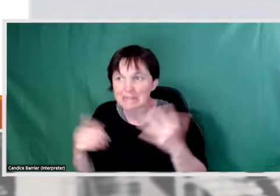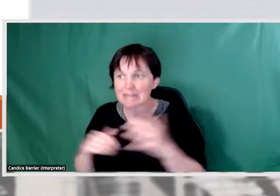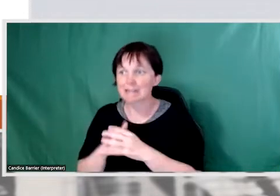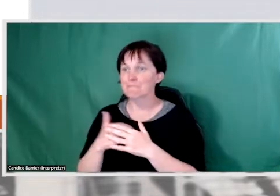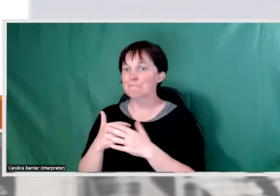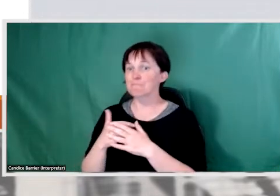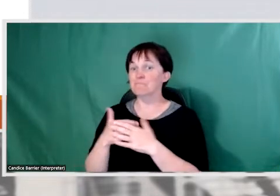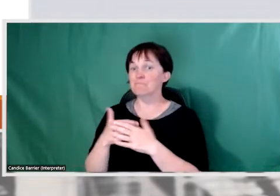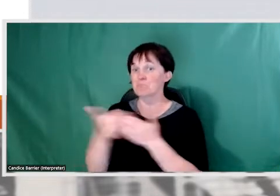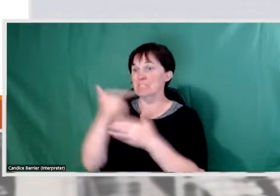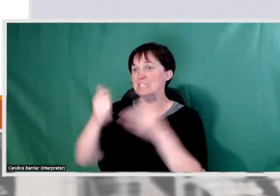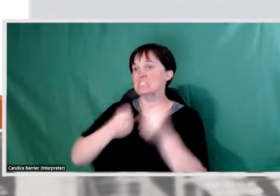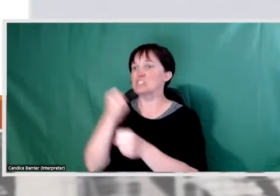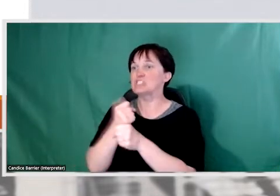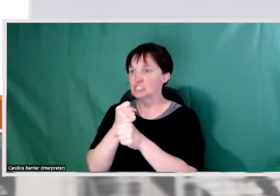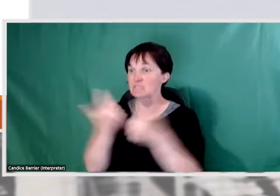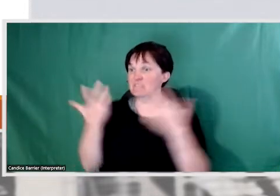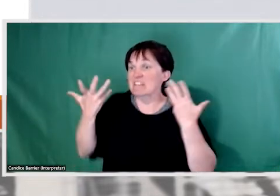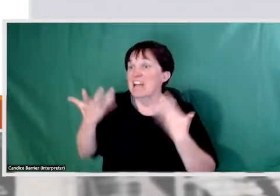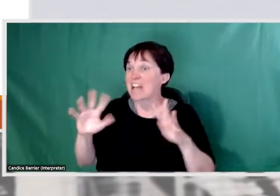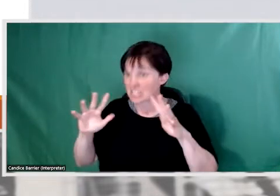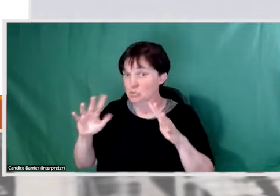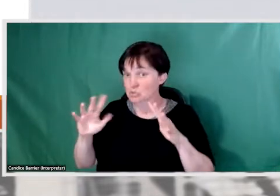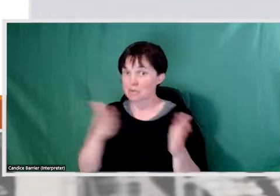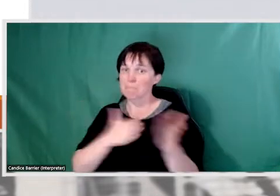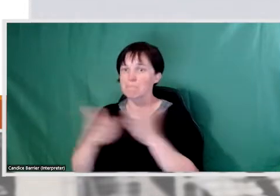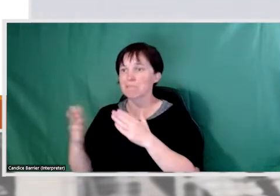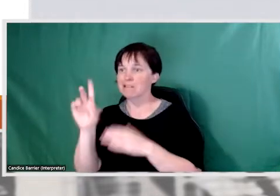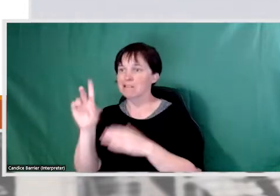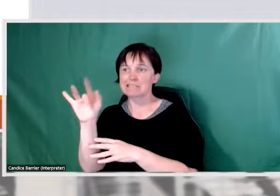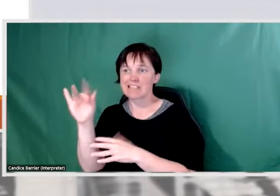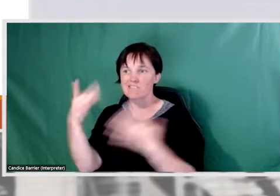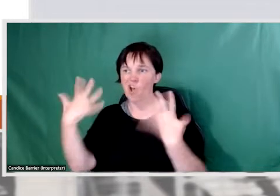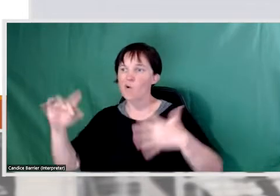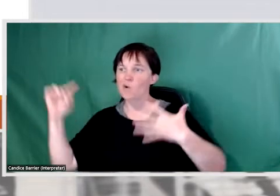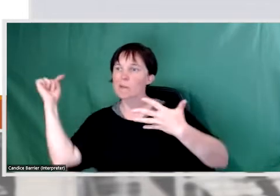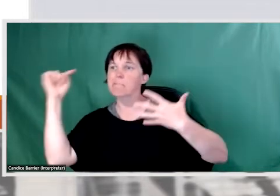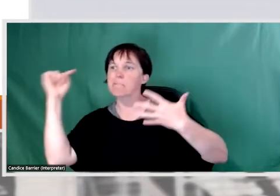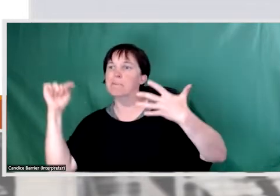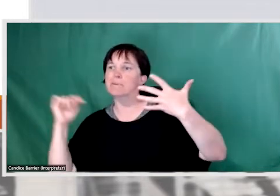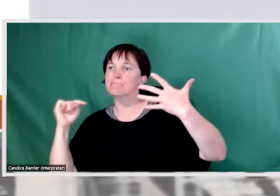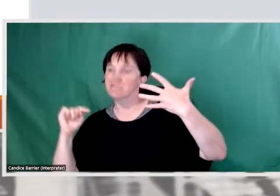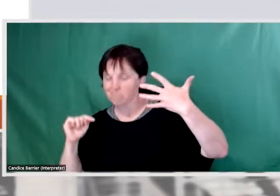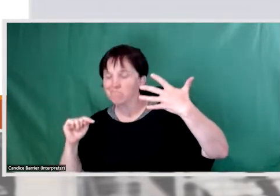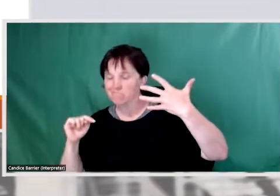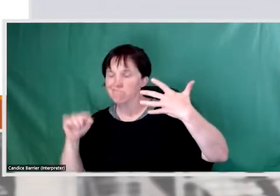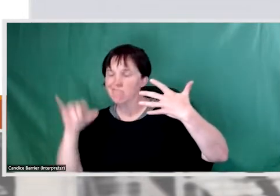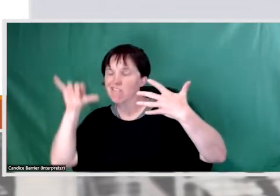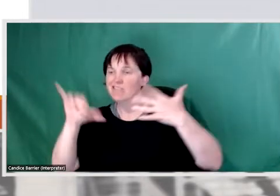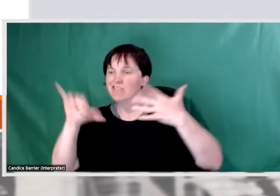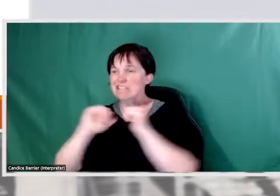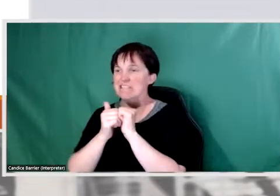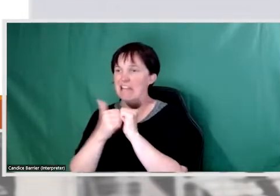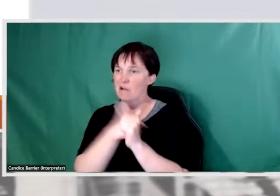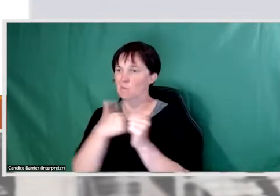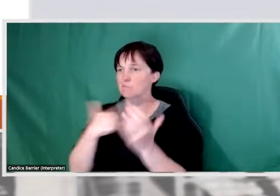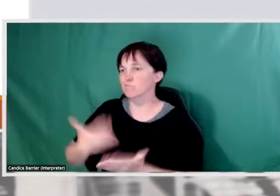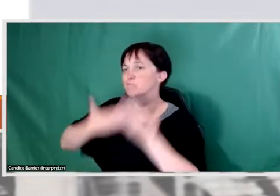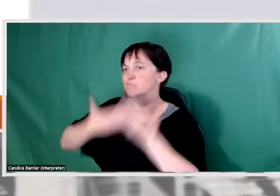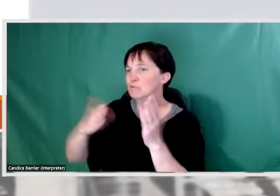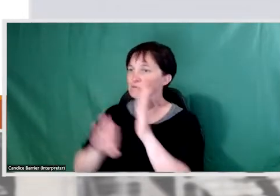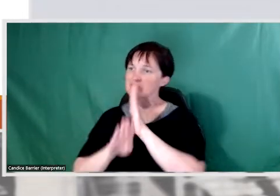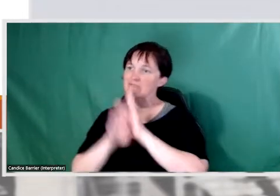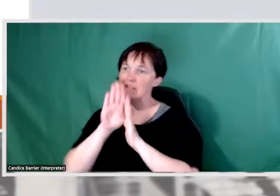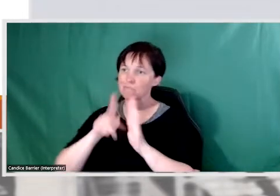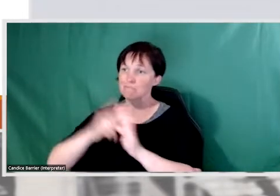an execution plan that Dave highlighted. So this is how Public Works proposes to develop the project from idea